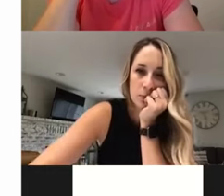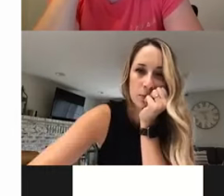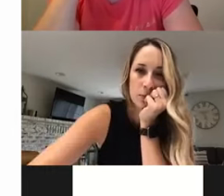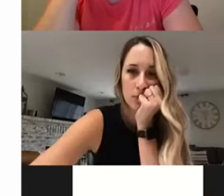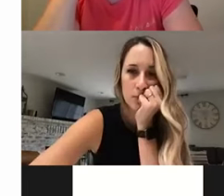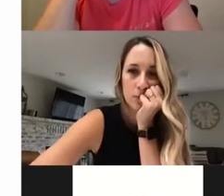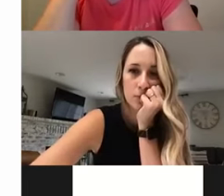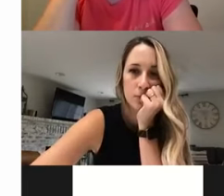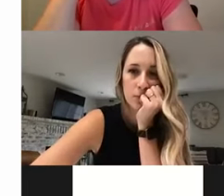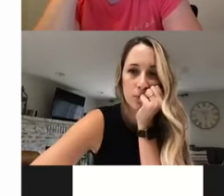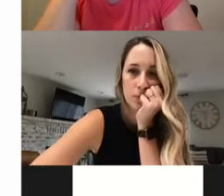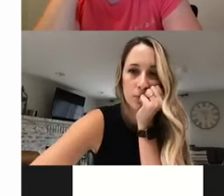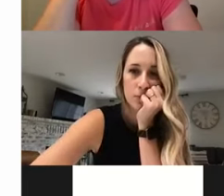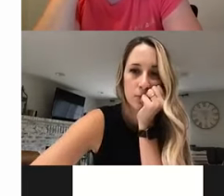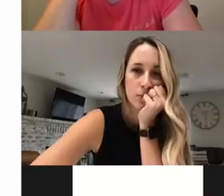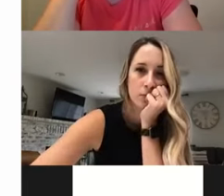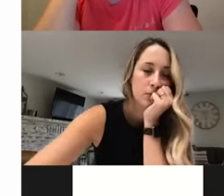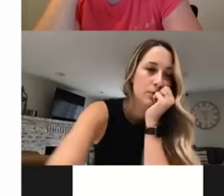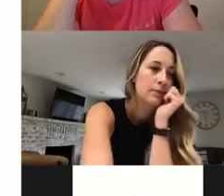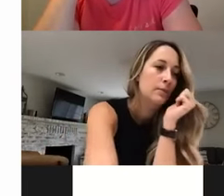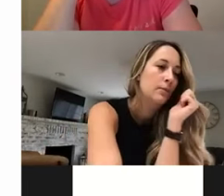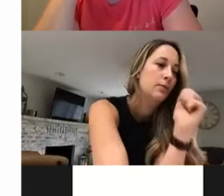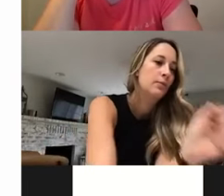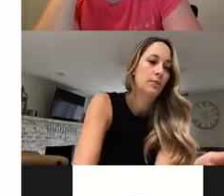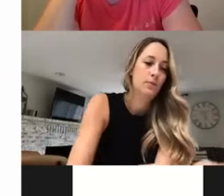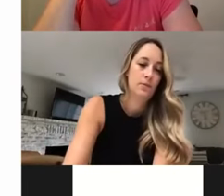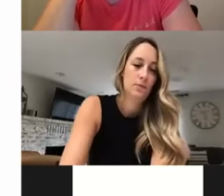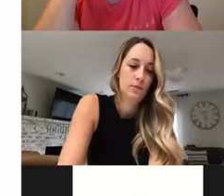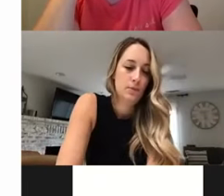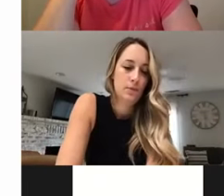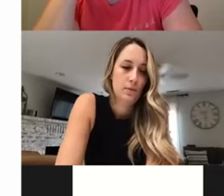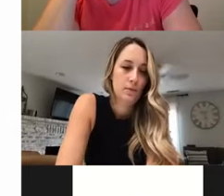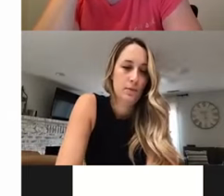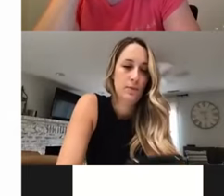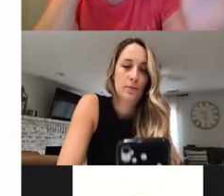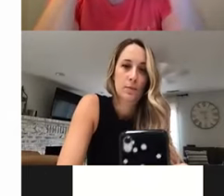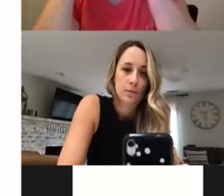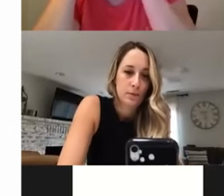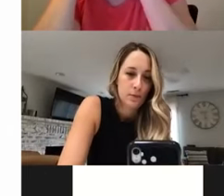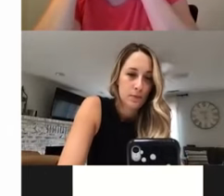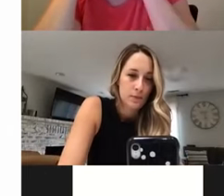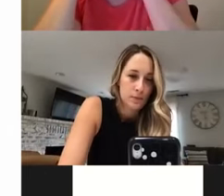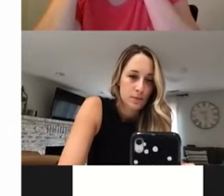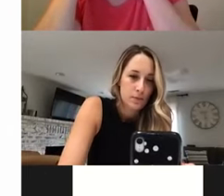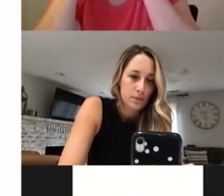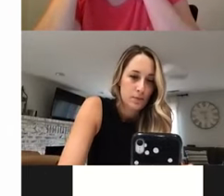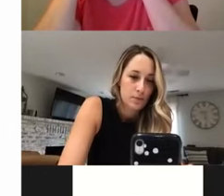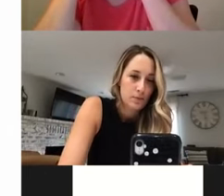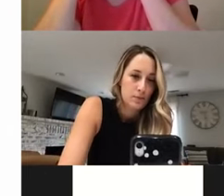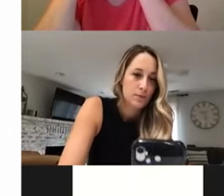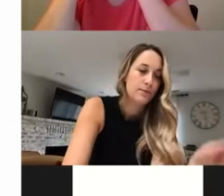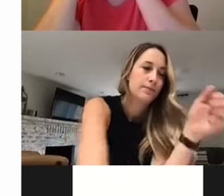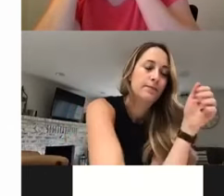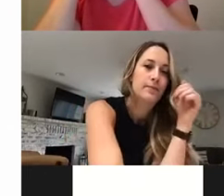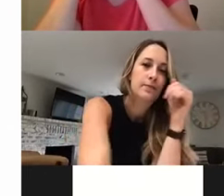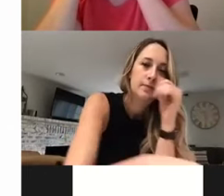cost you points. So I want specificity, I want details. So as long as you give me the details, as long as you give me that specificity, I don't care how you write